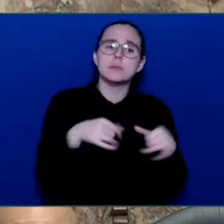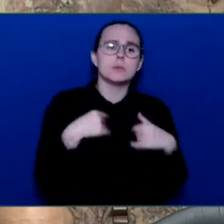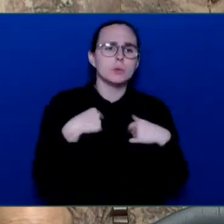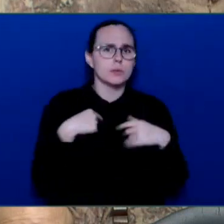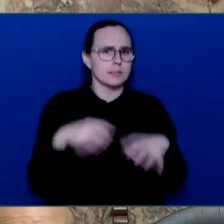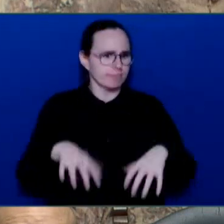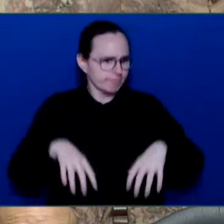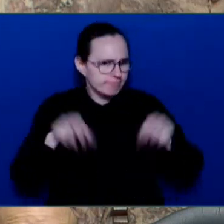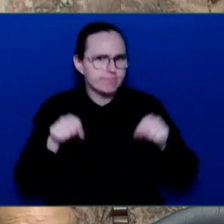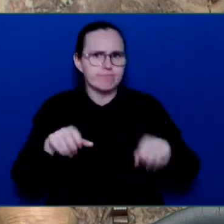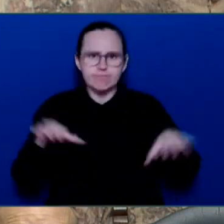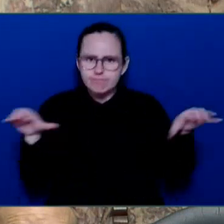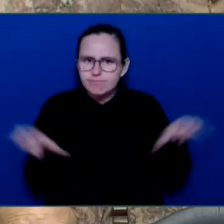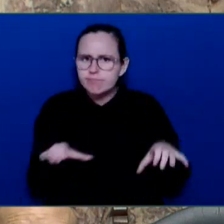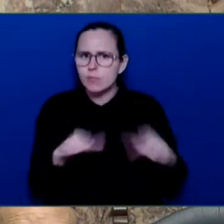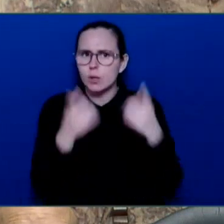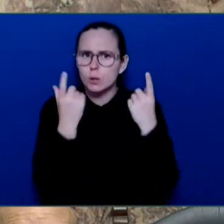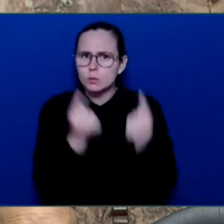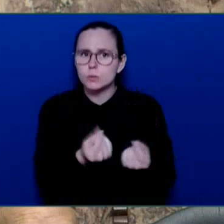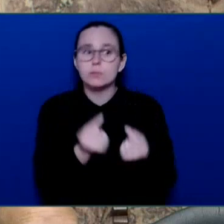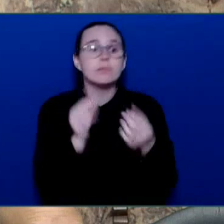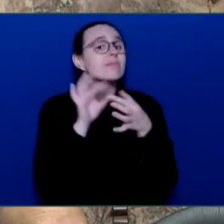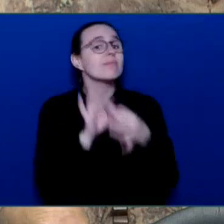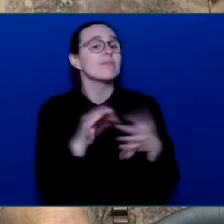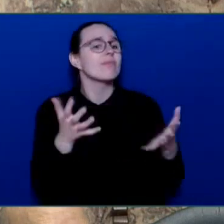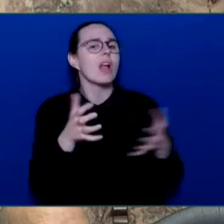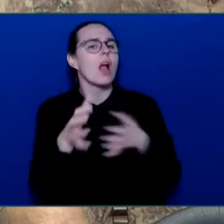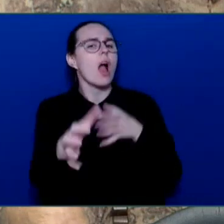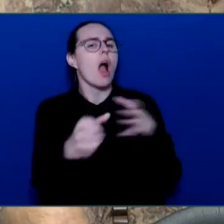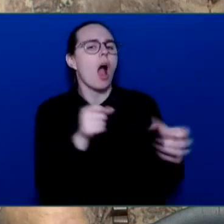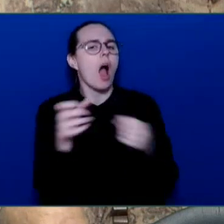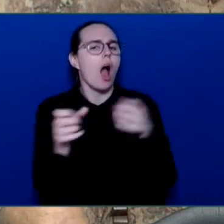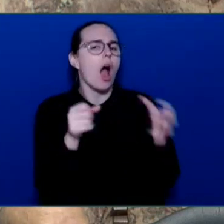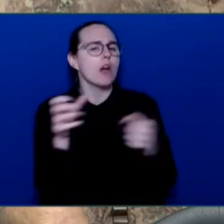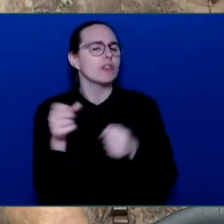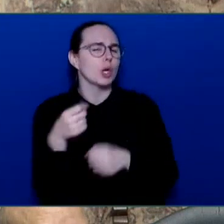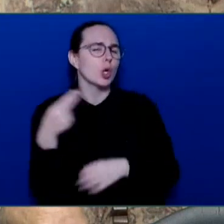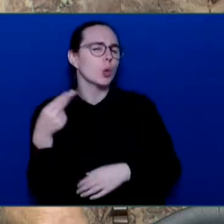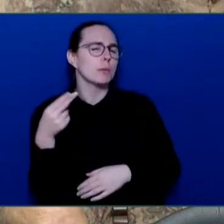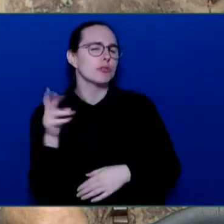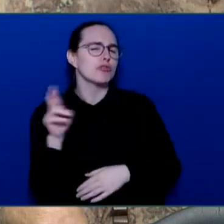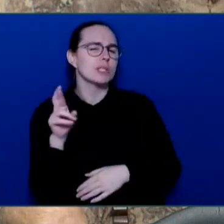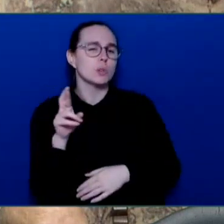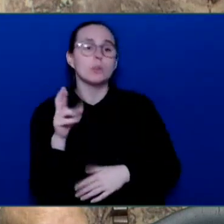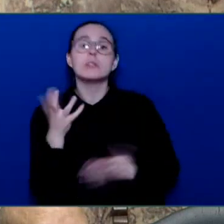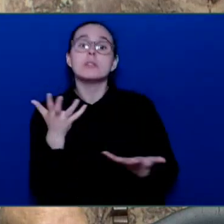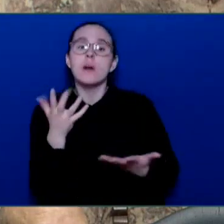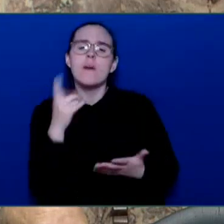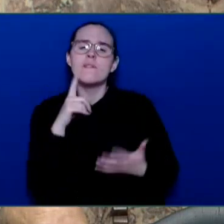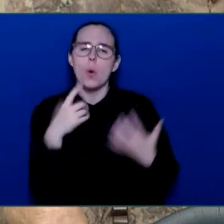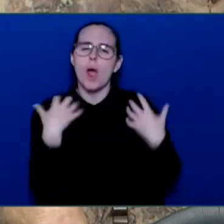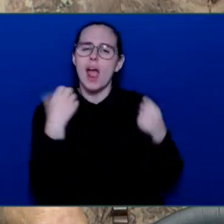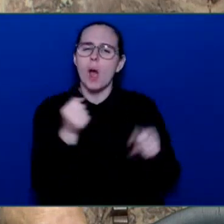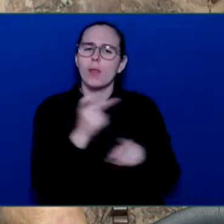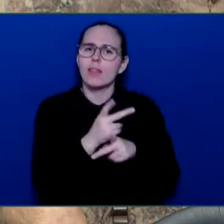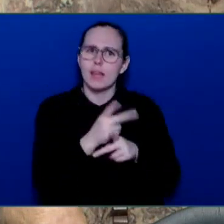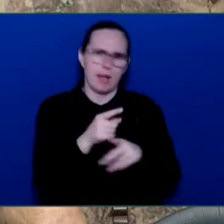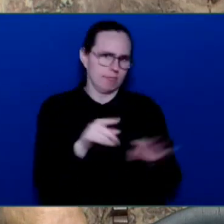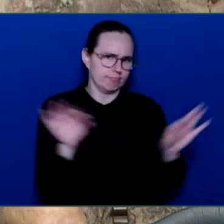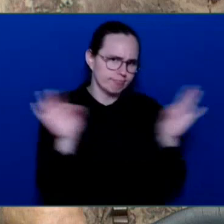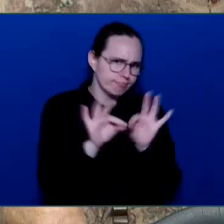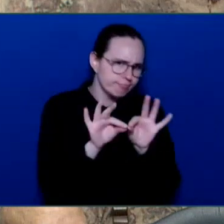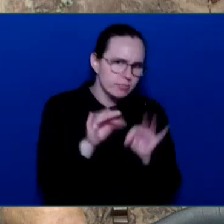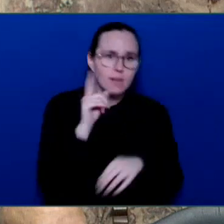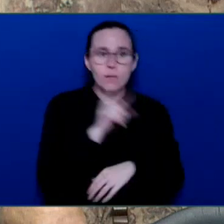resources, especially with respect across the communities supporting people who keep our hospital clean and keep people fed in